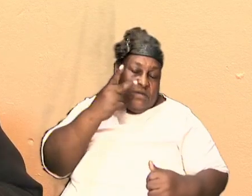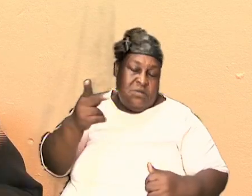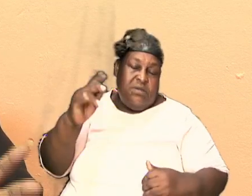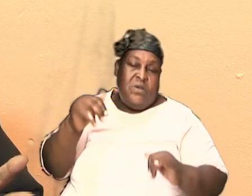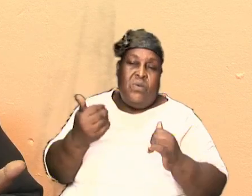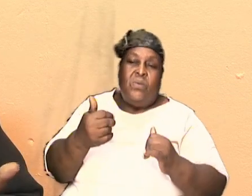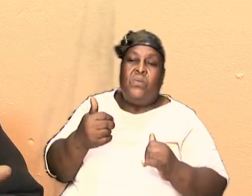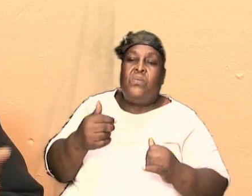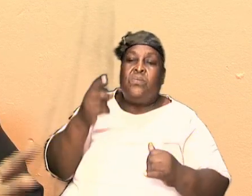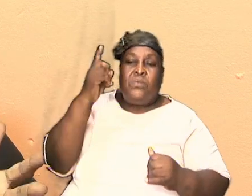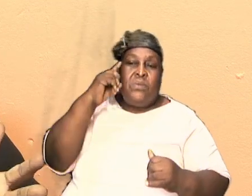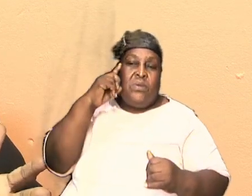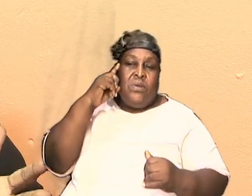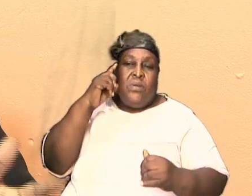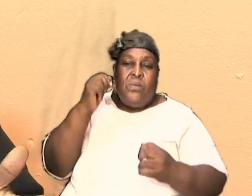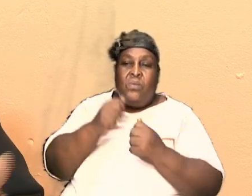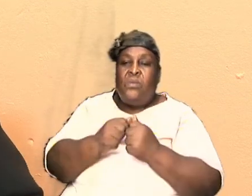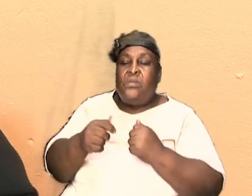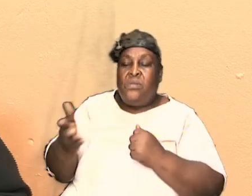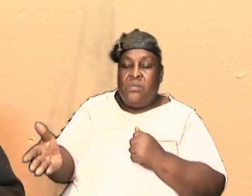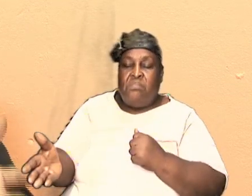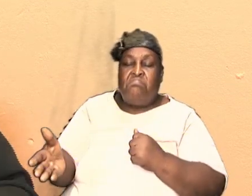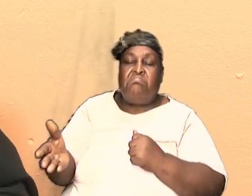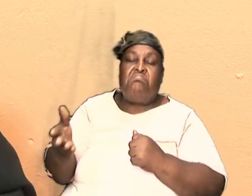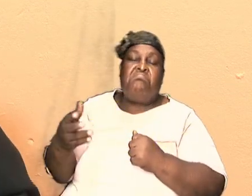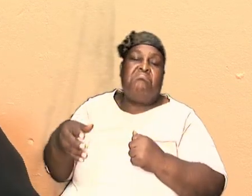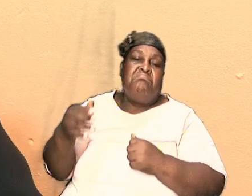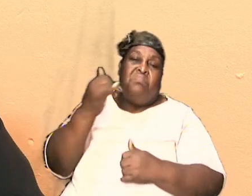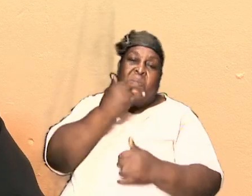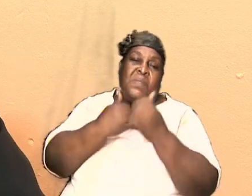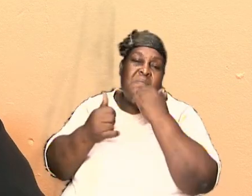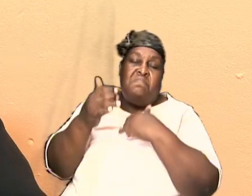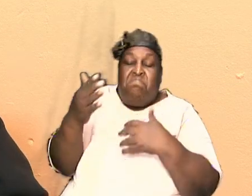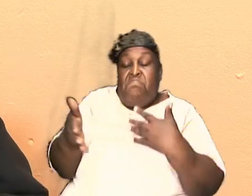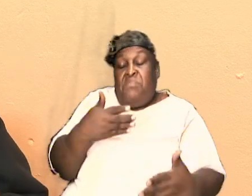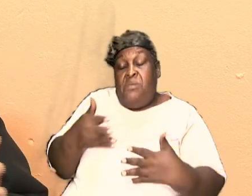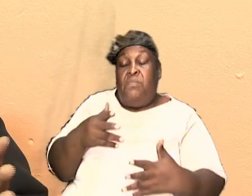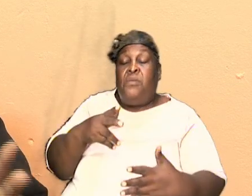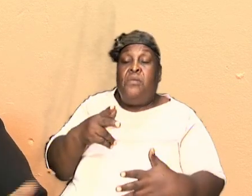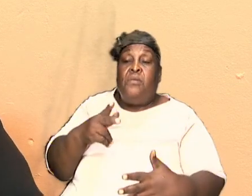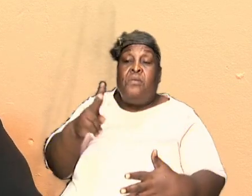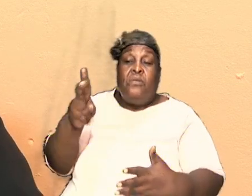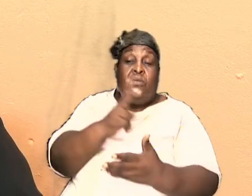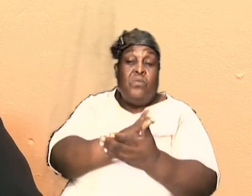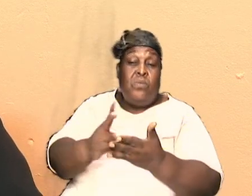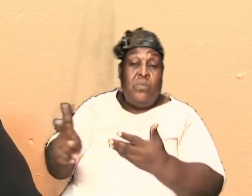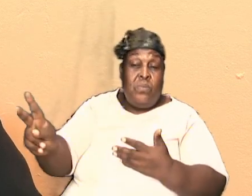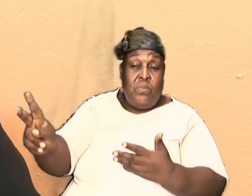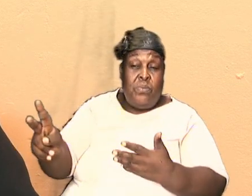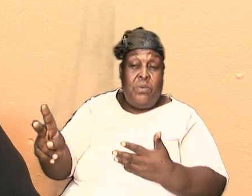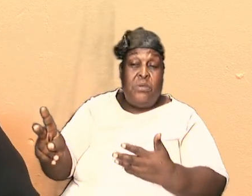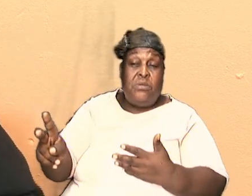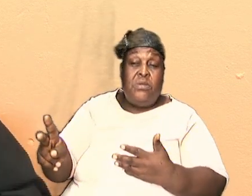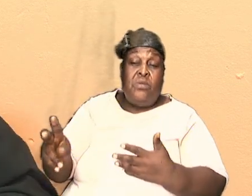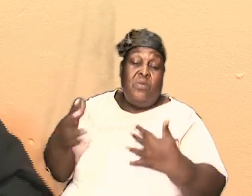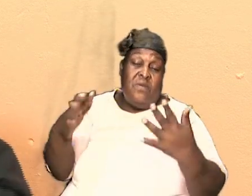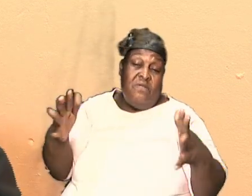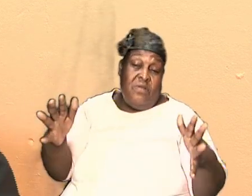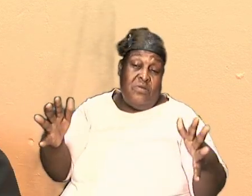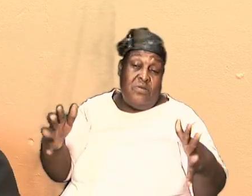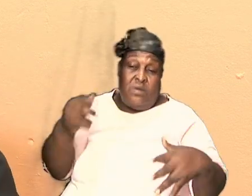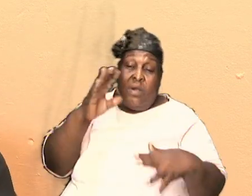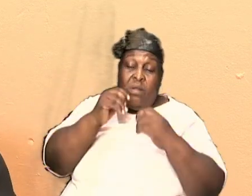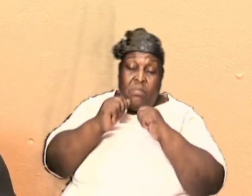David speaks with his mistakes. So, Father, we have another 2 weeks, and then we wrap up. God bless you tonight in the